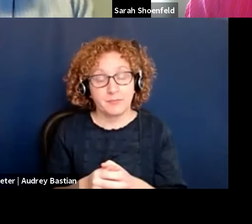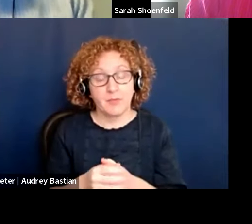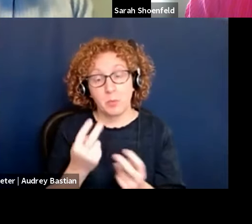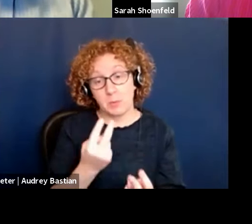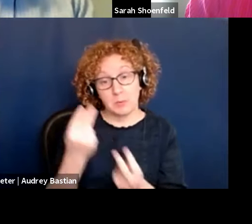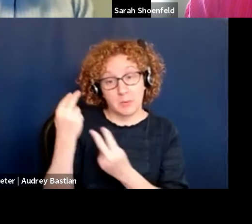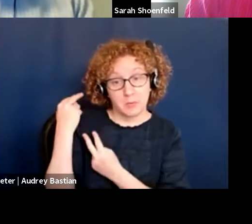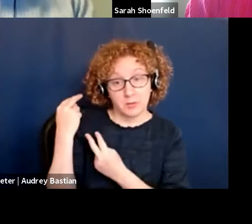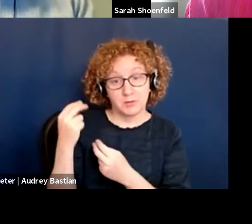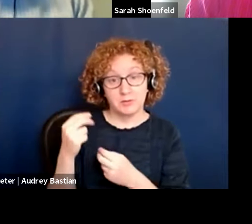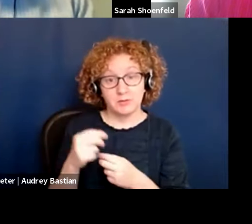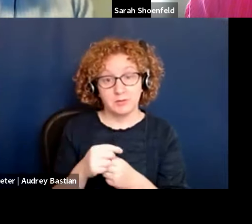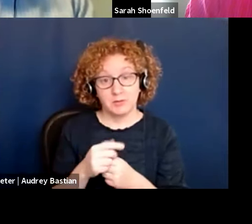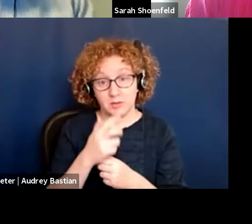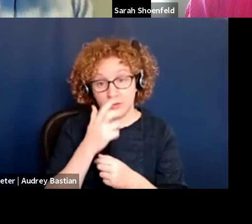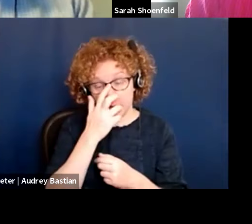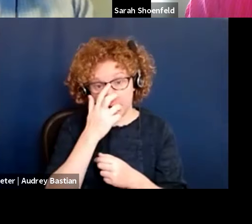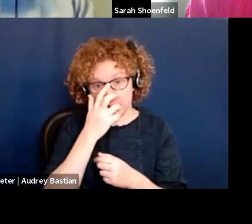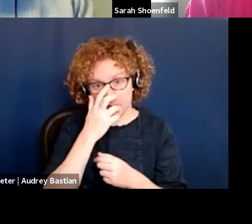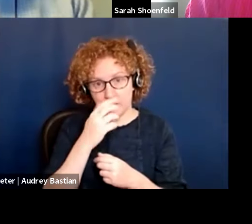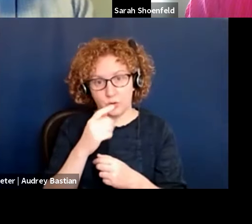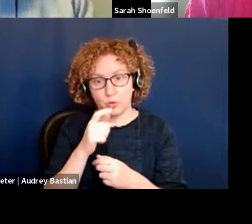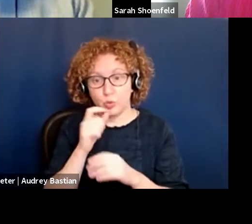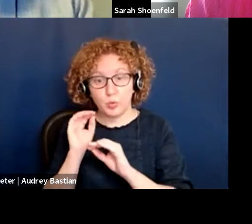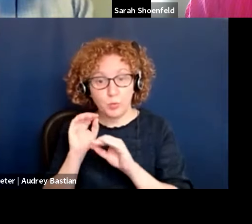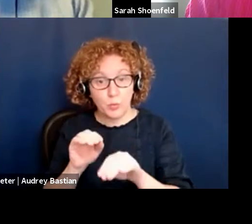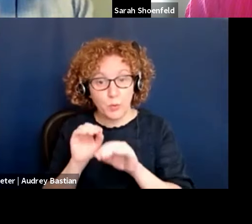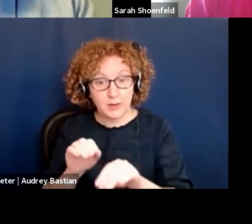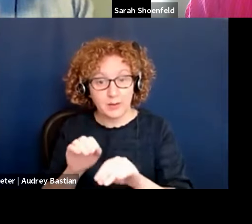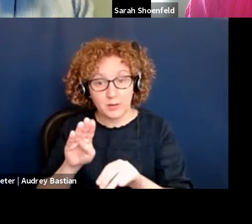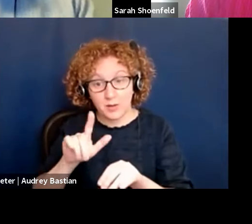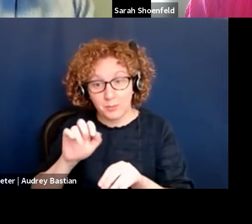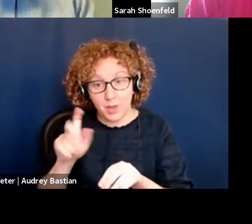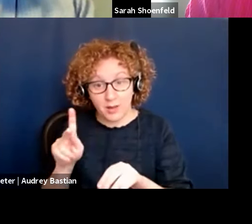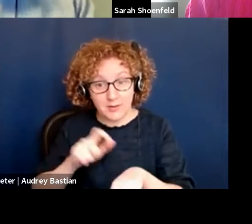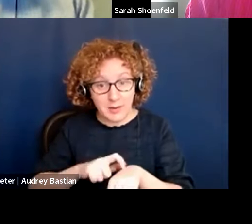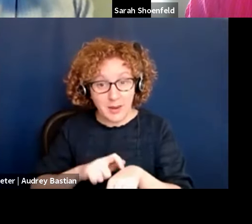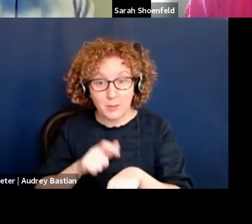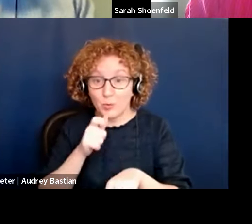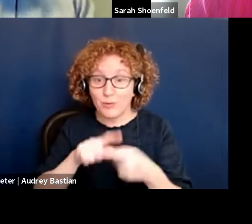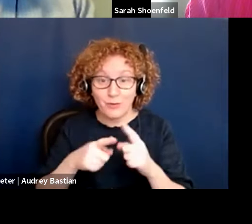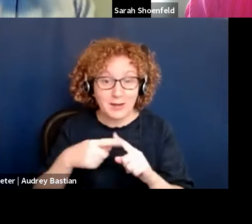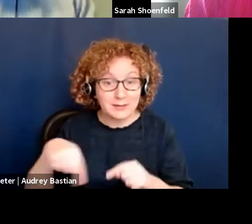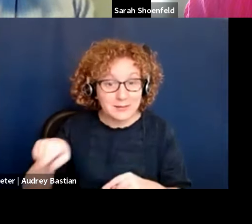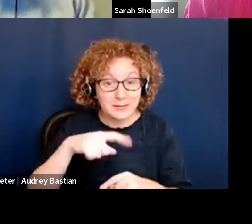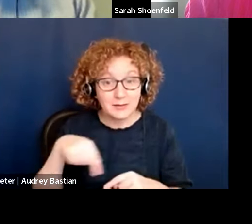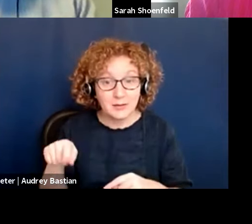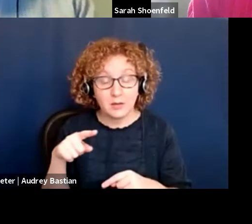recollect who was who was moving to the block at the time and who their friends were, and some of them were, you